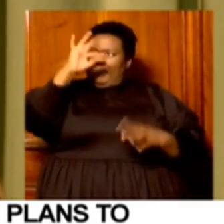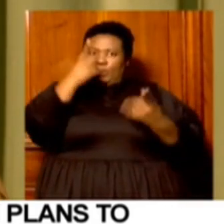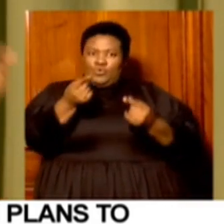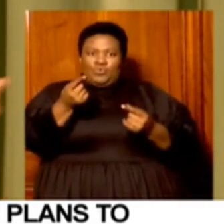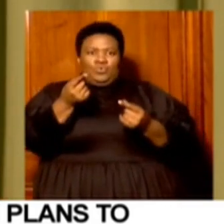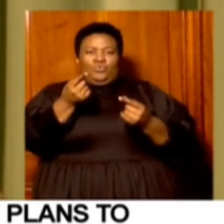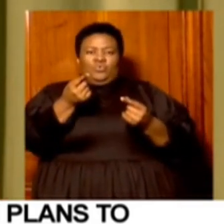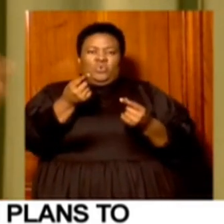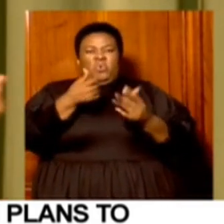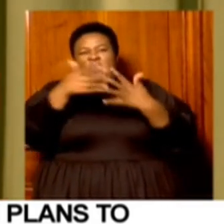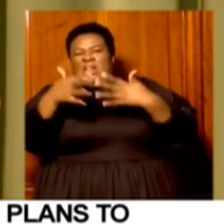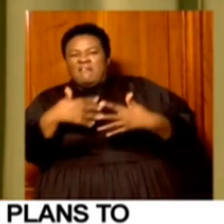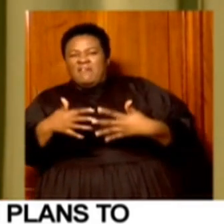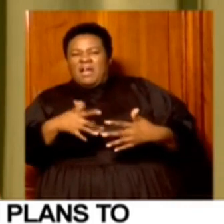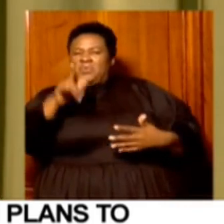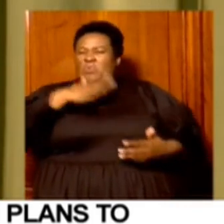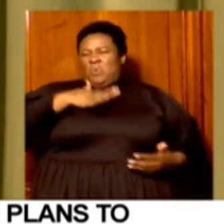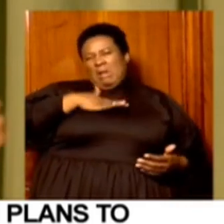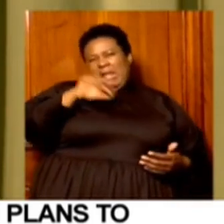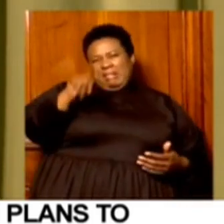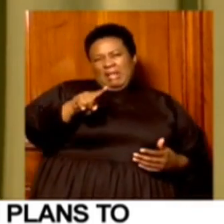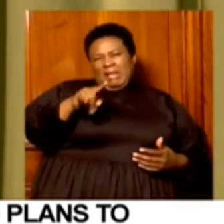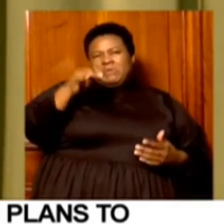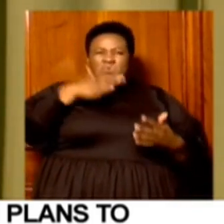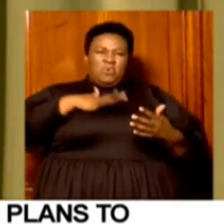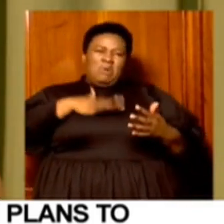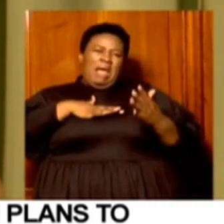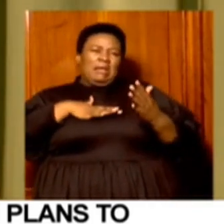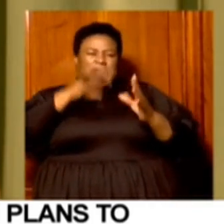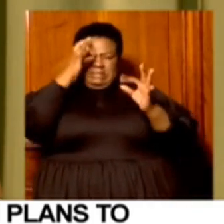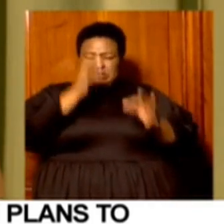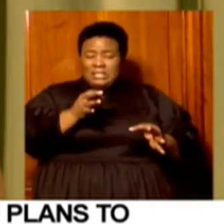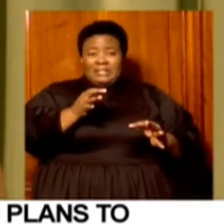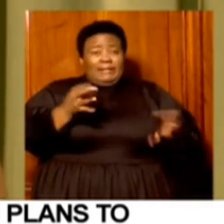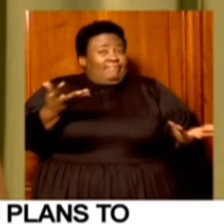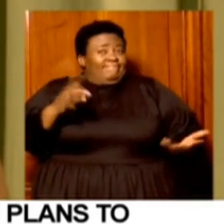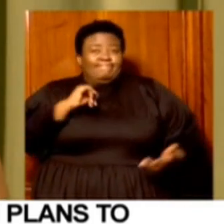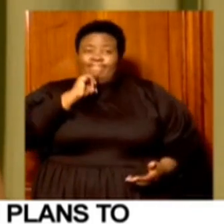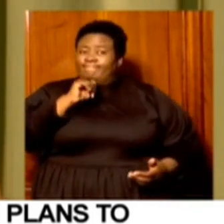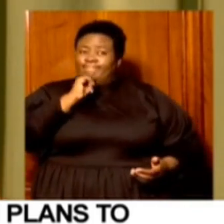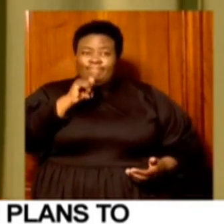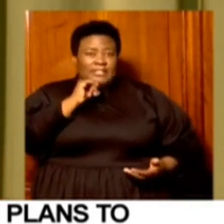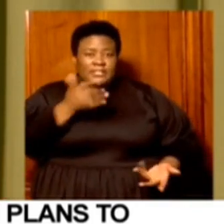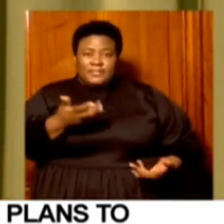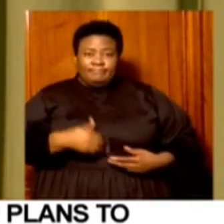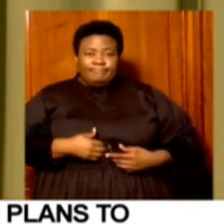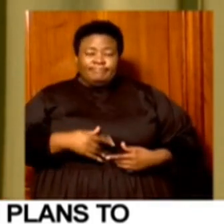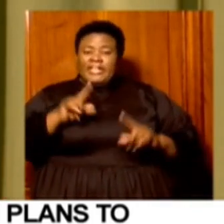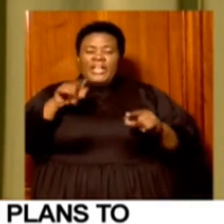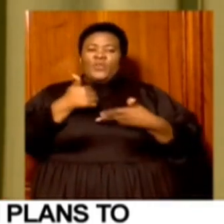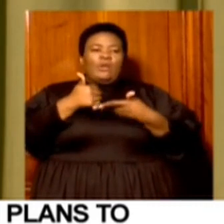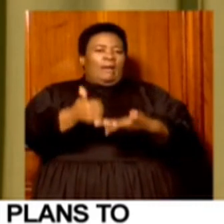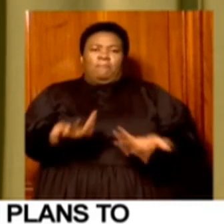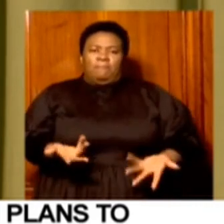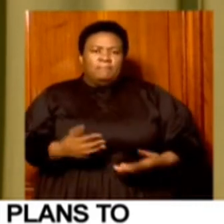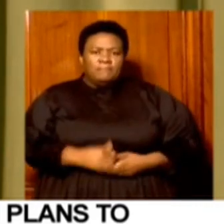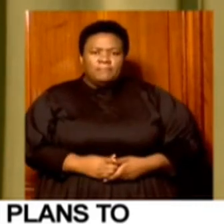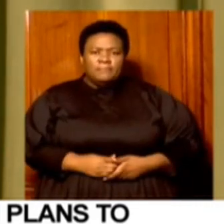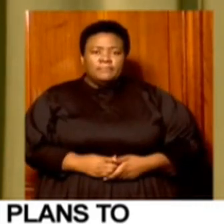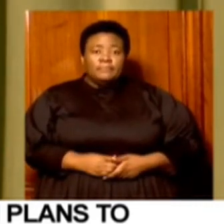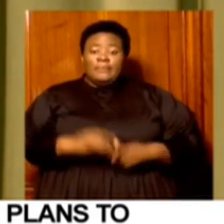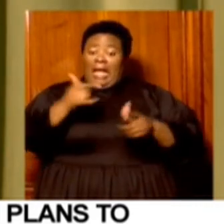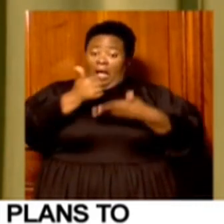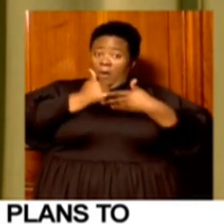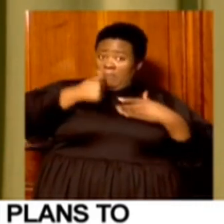all what you can do as a citizen is to run amok. It doesn't work. It's not going to happen. It's not going to help